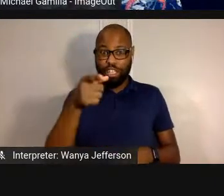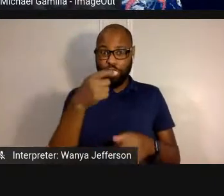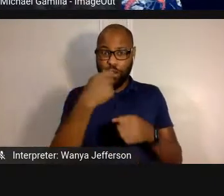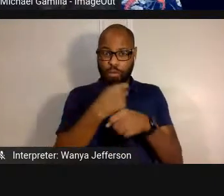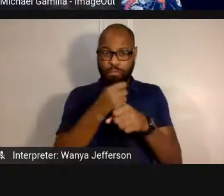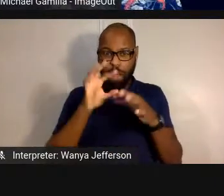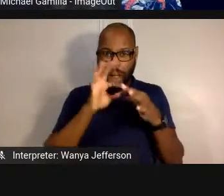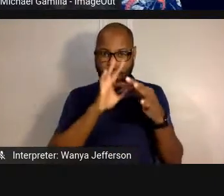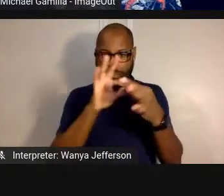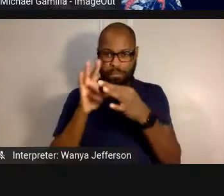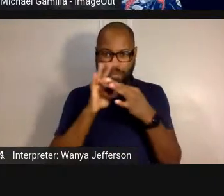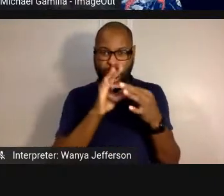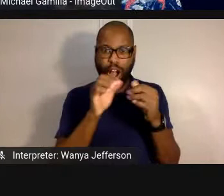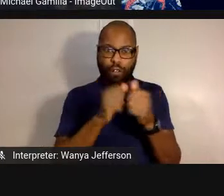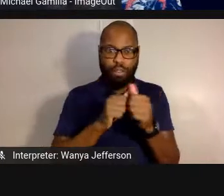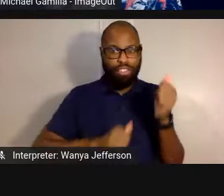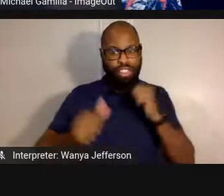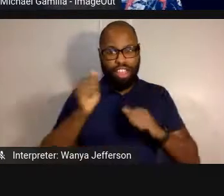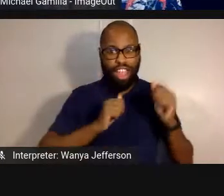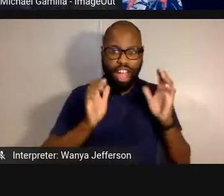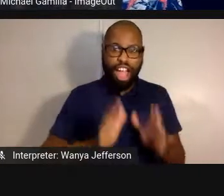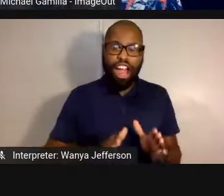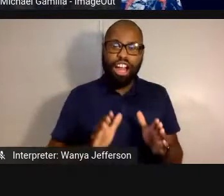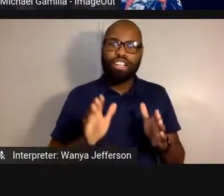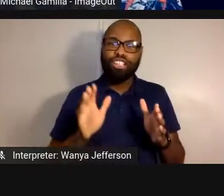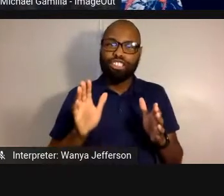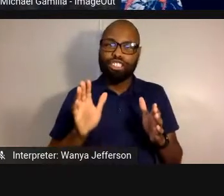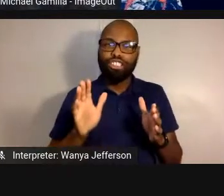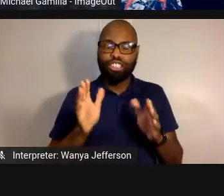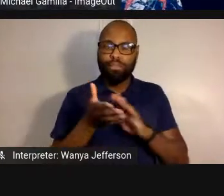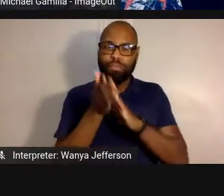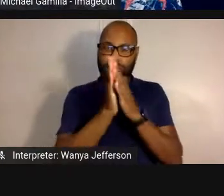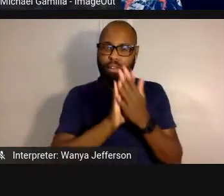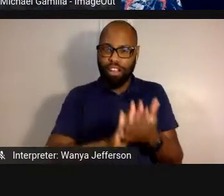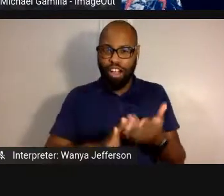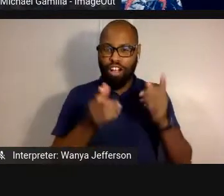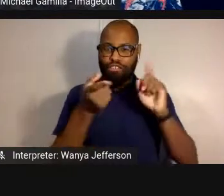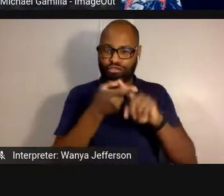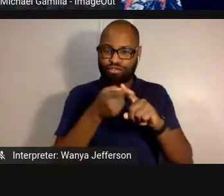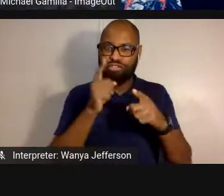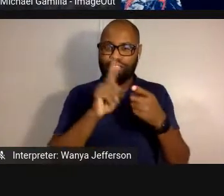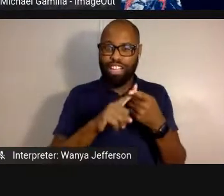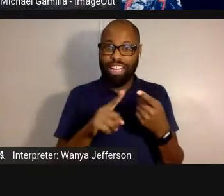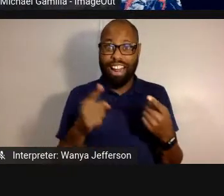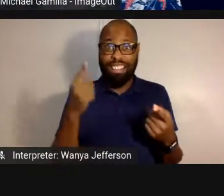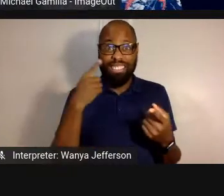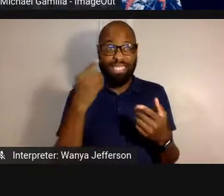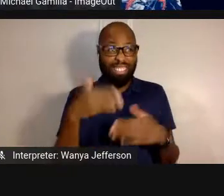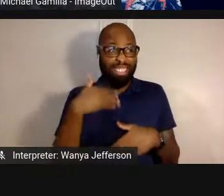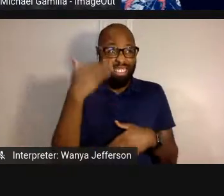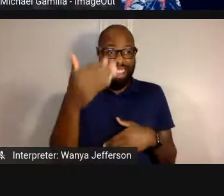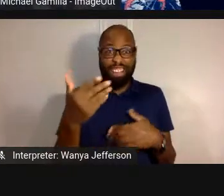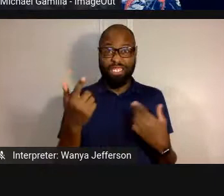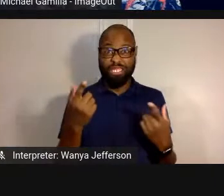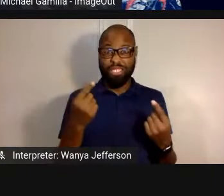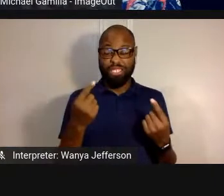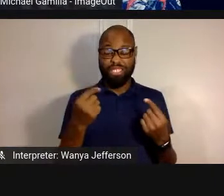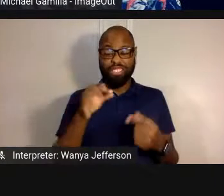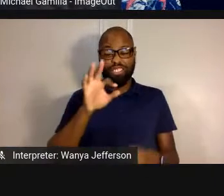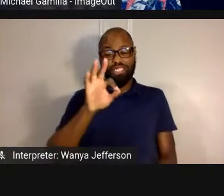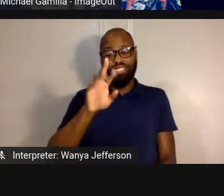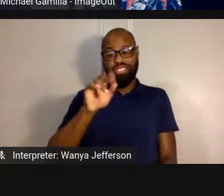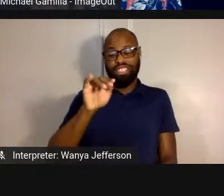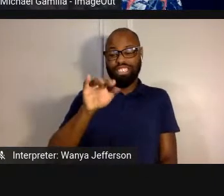you know, the actors have become friends. So really the next thing to do is for Francisco and